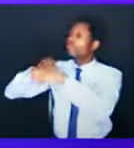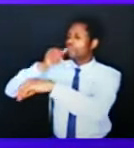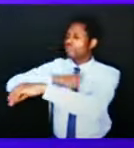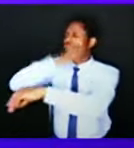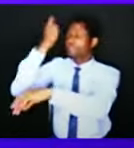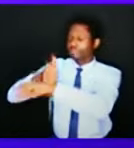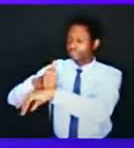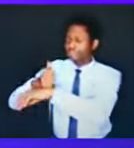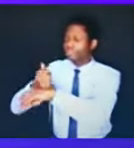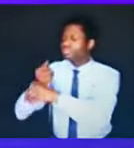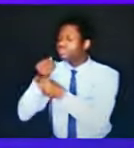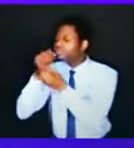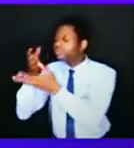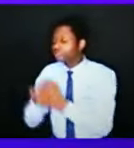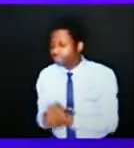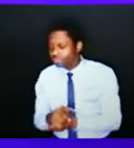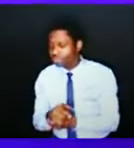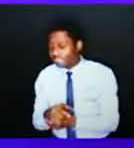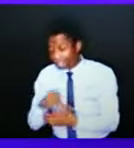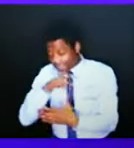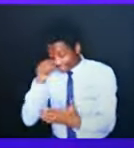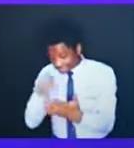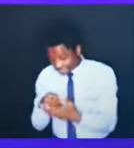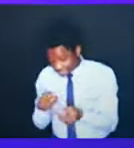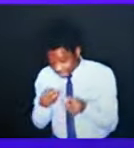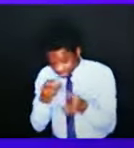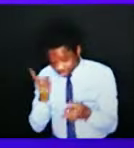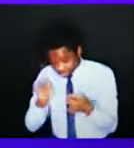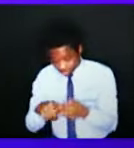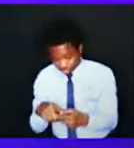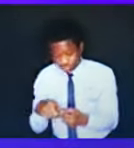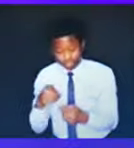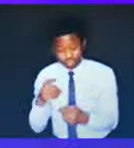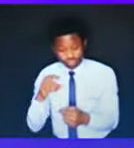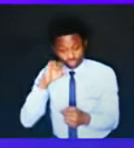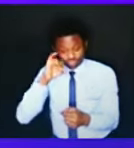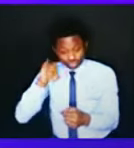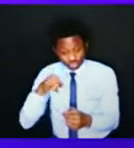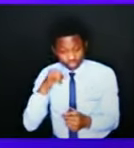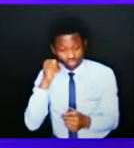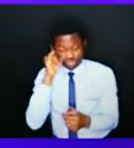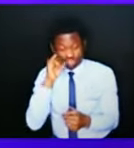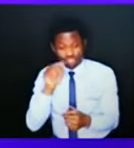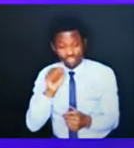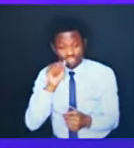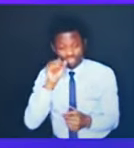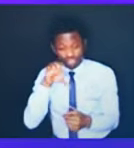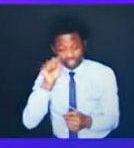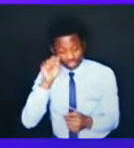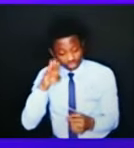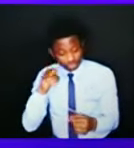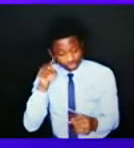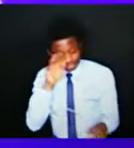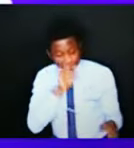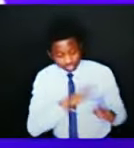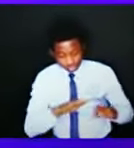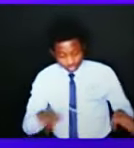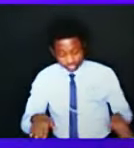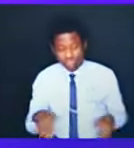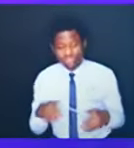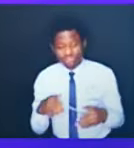what you are to say to the descendants of Jacob, that is Israel, and what you are to tell the people